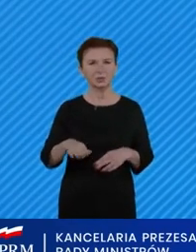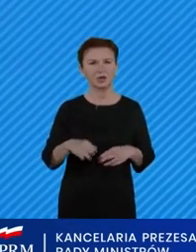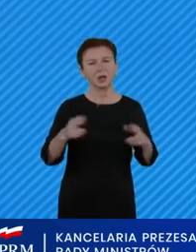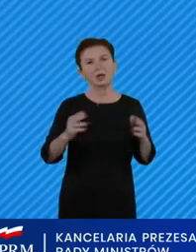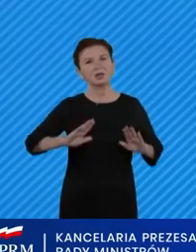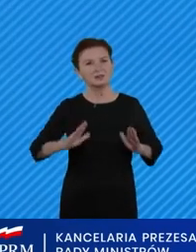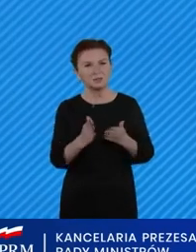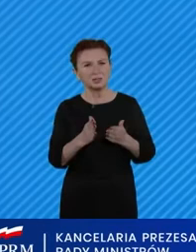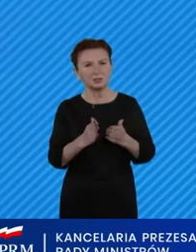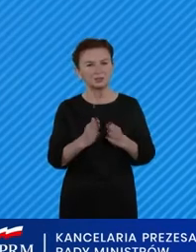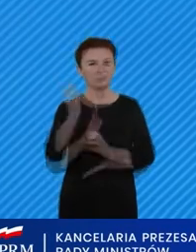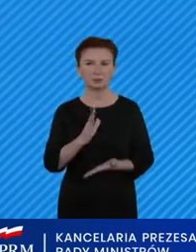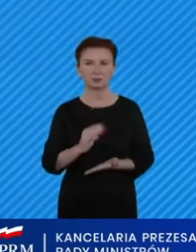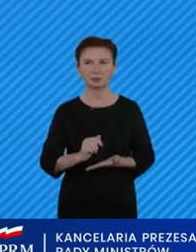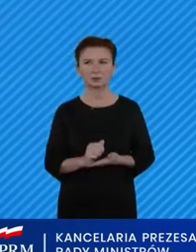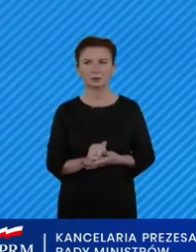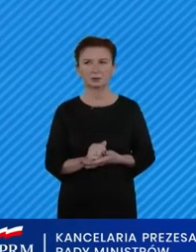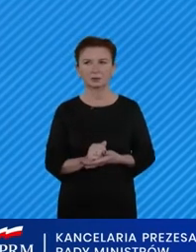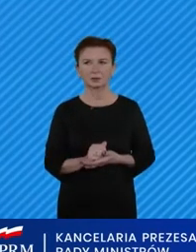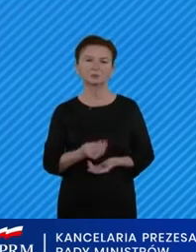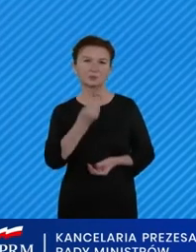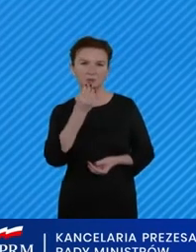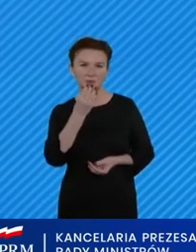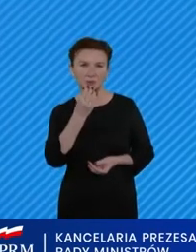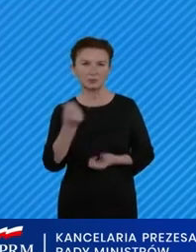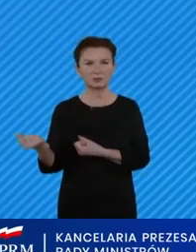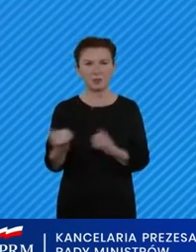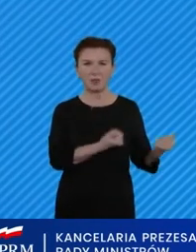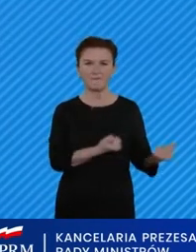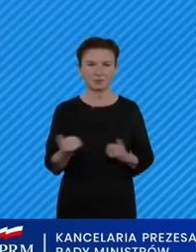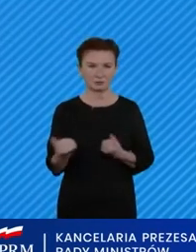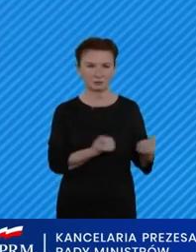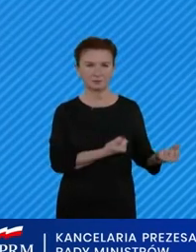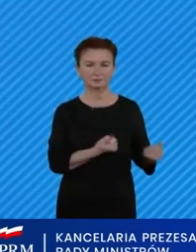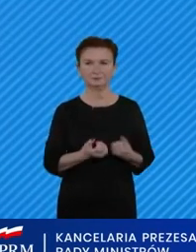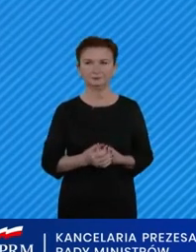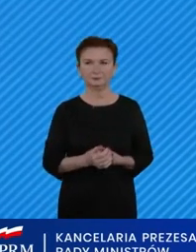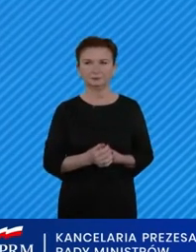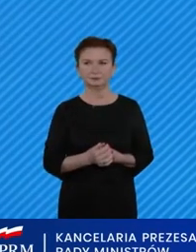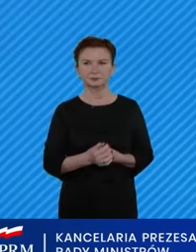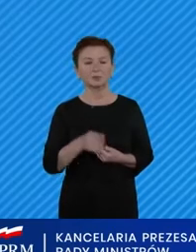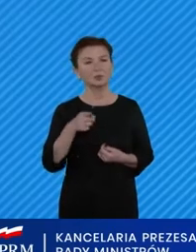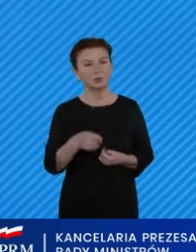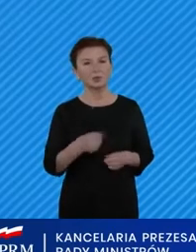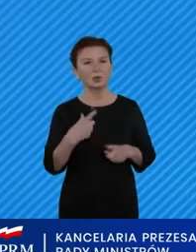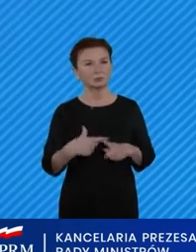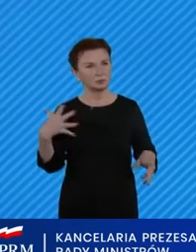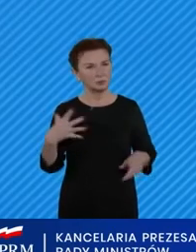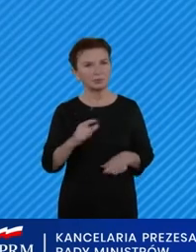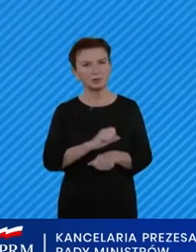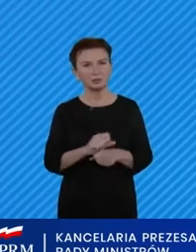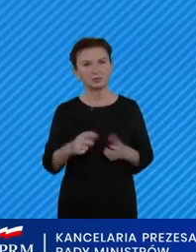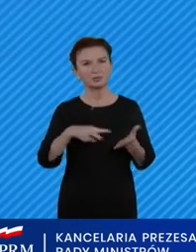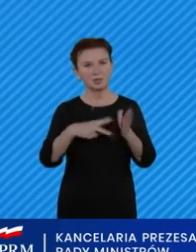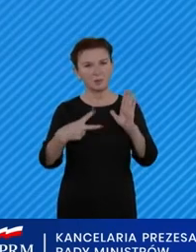be able to offer takeaway orders only. For now, these restrictions will enter into force for 2 weeks. We will extend them